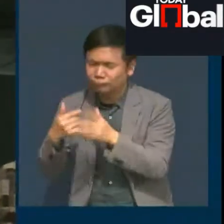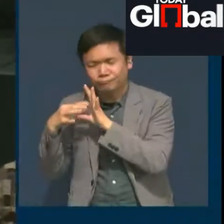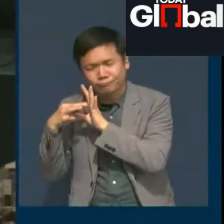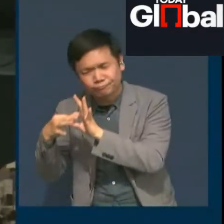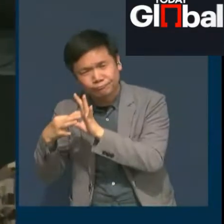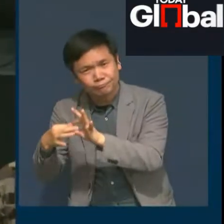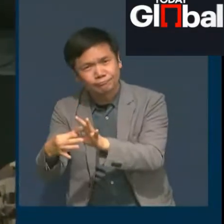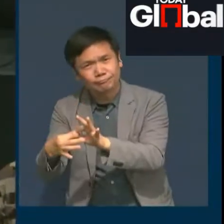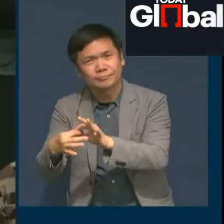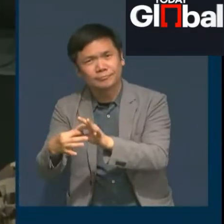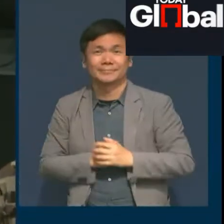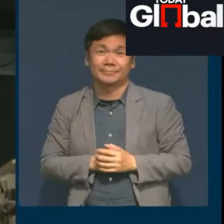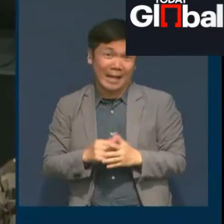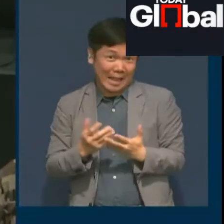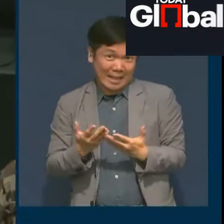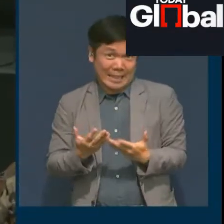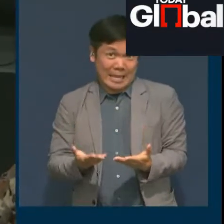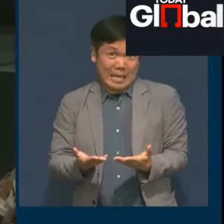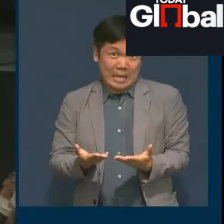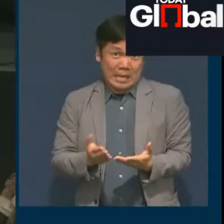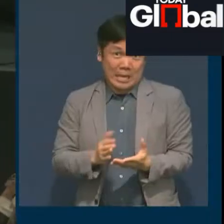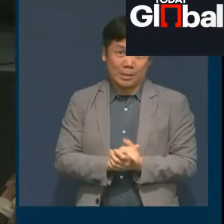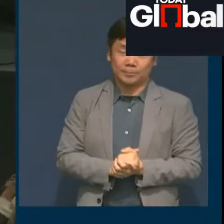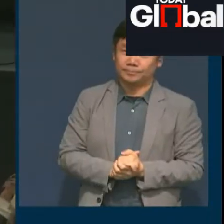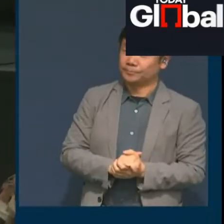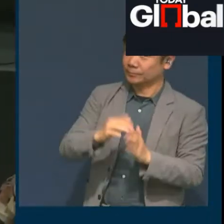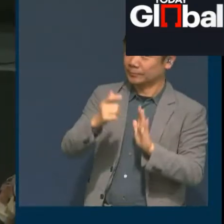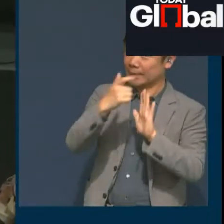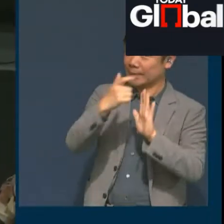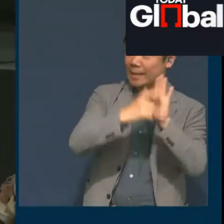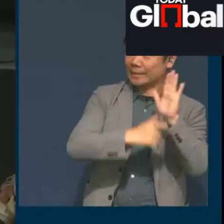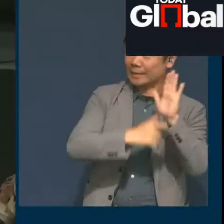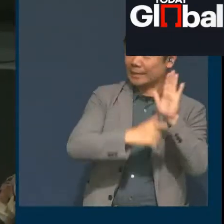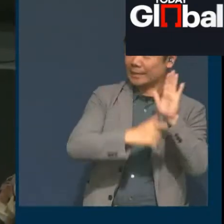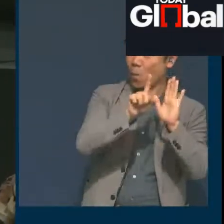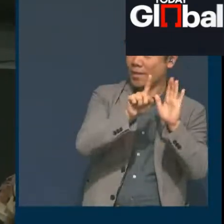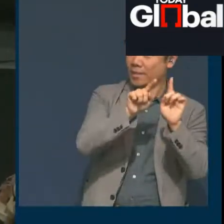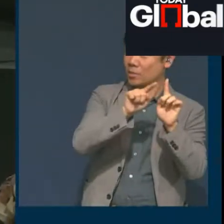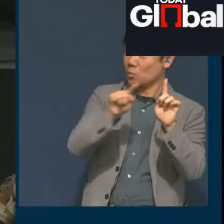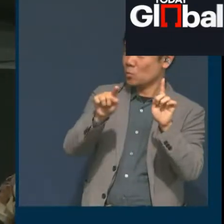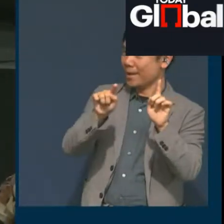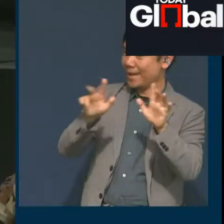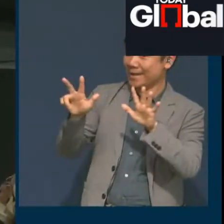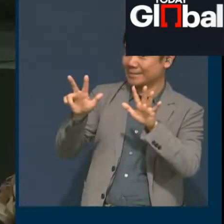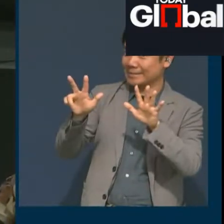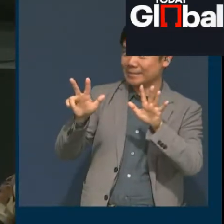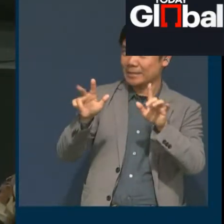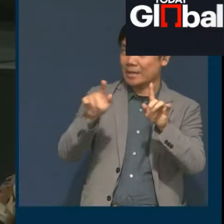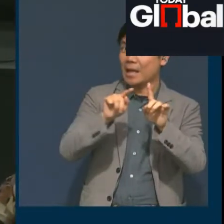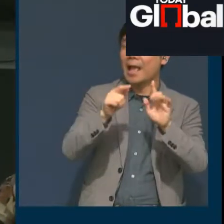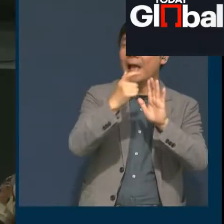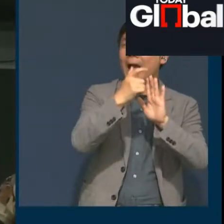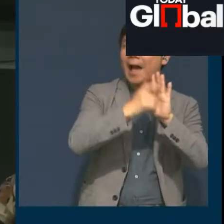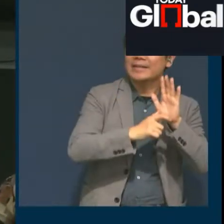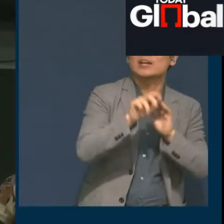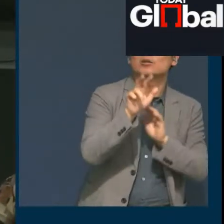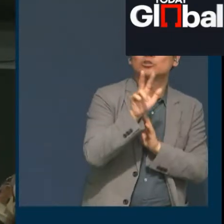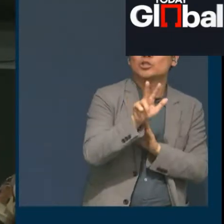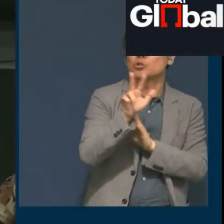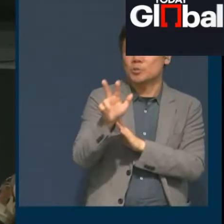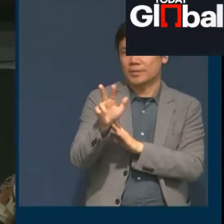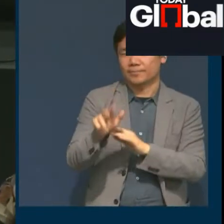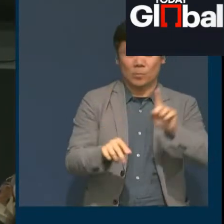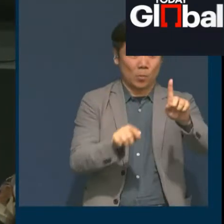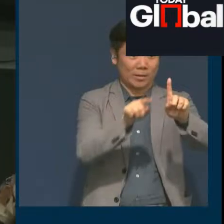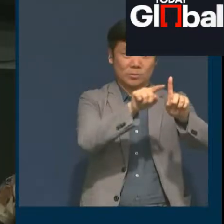We will now start with Articles 1 through 8 and Article 33. Now,